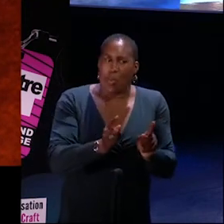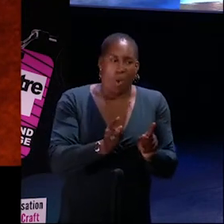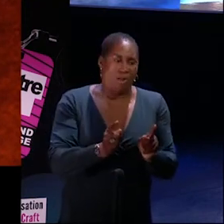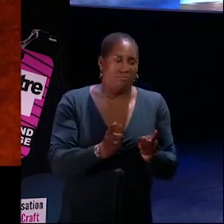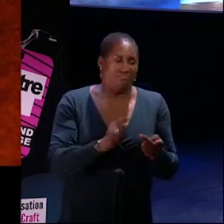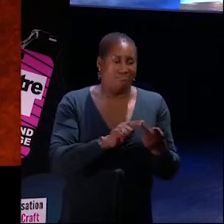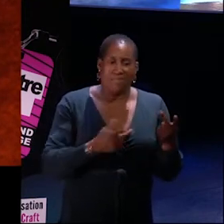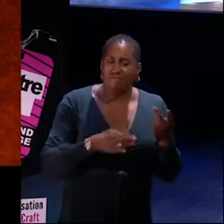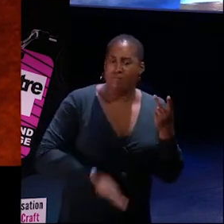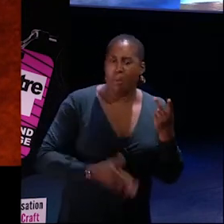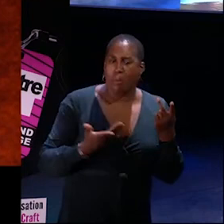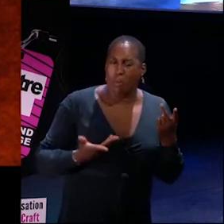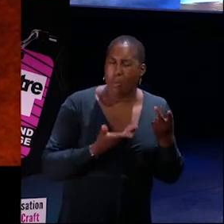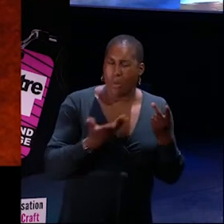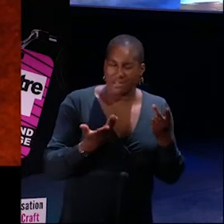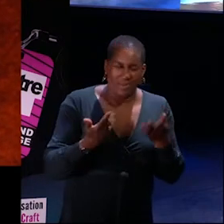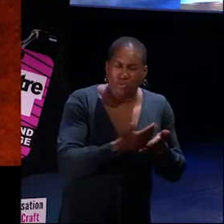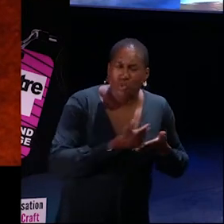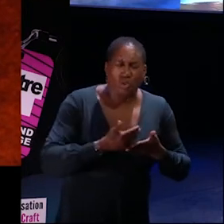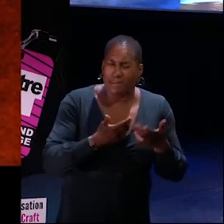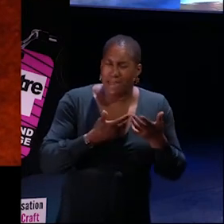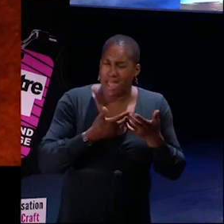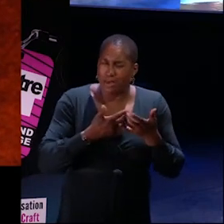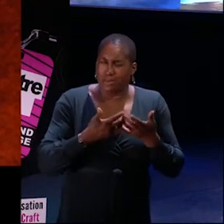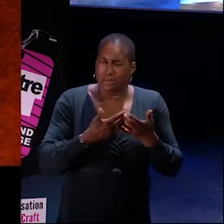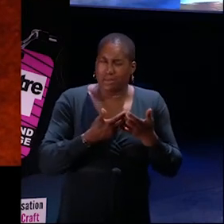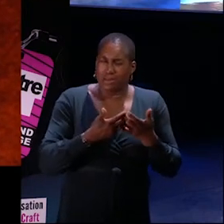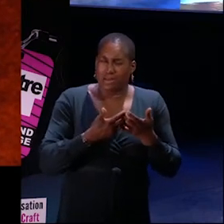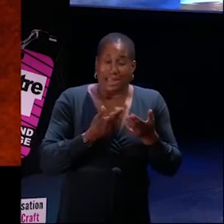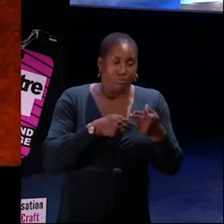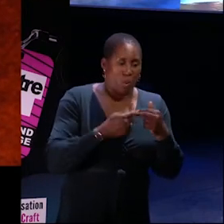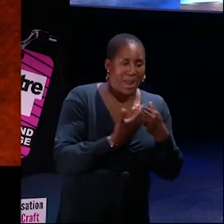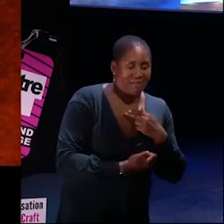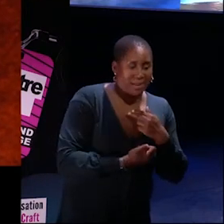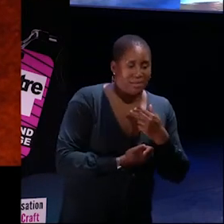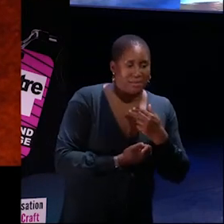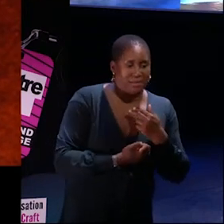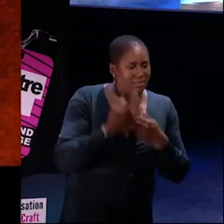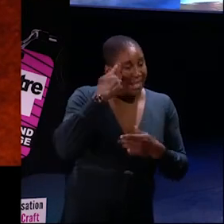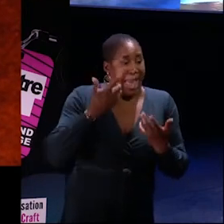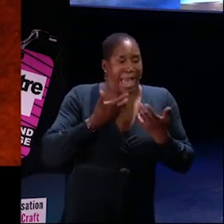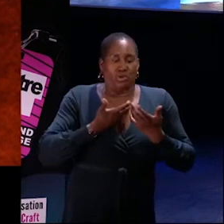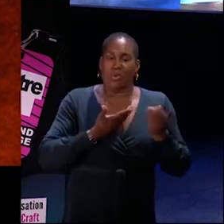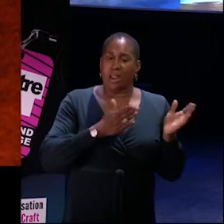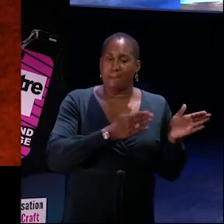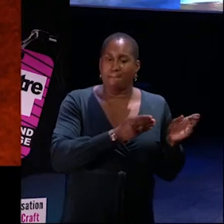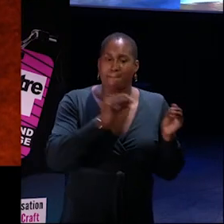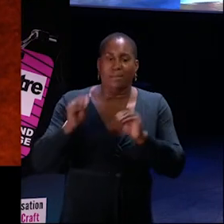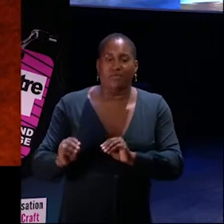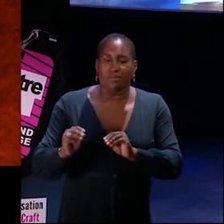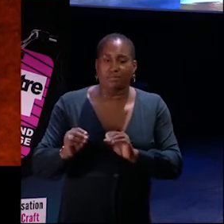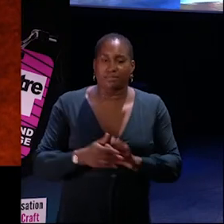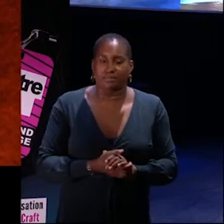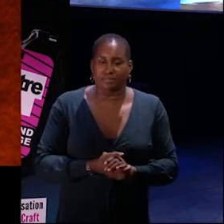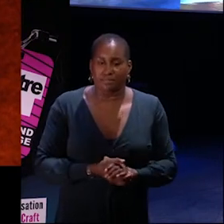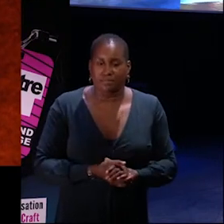from, because actually, you know, from our point of view, not having it and therefore not moving it is infinitely preferable to it being well